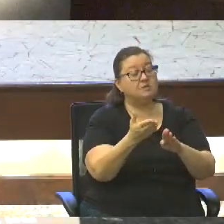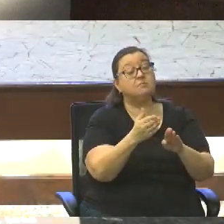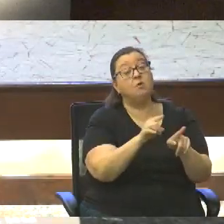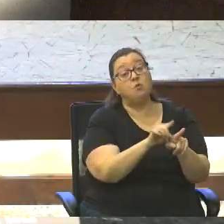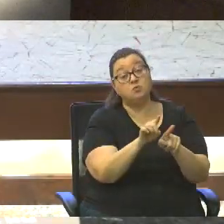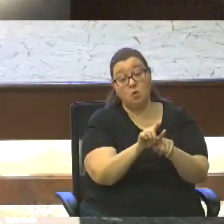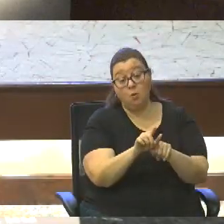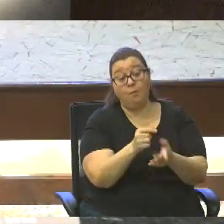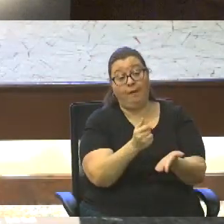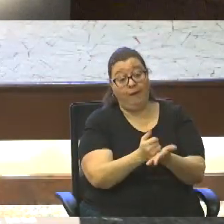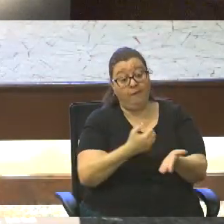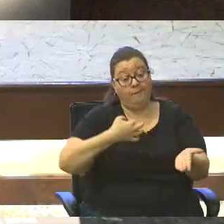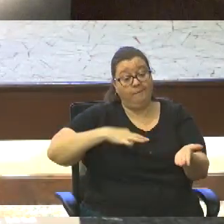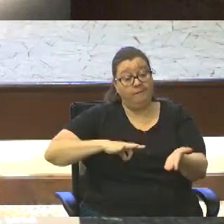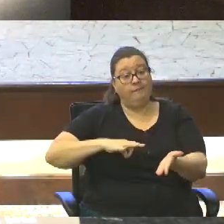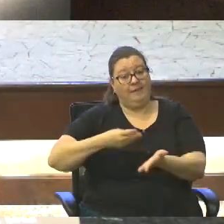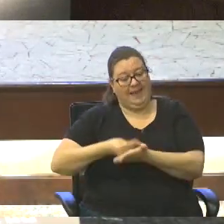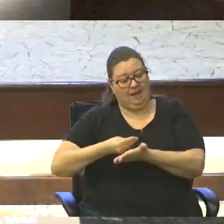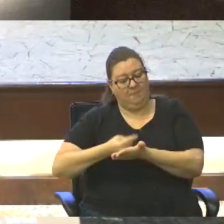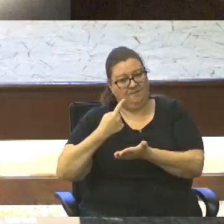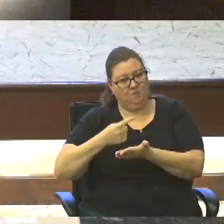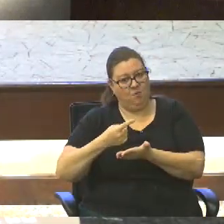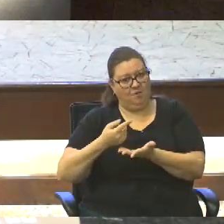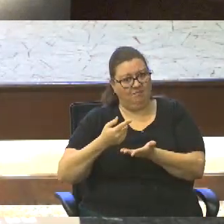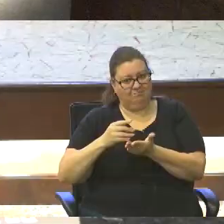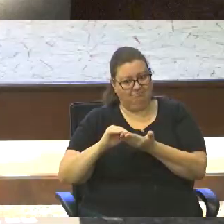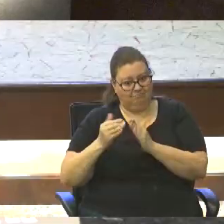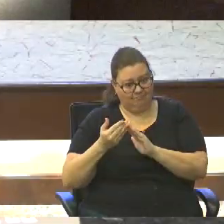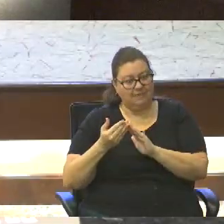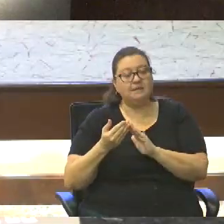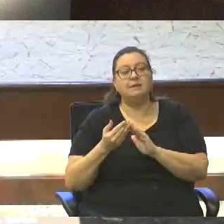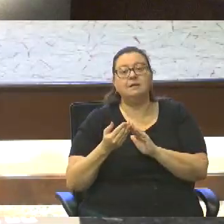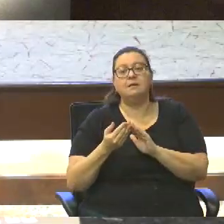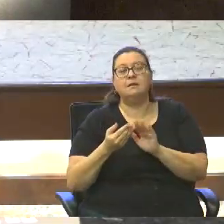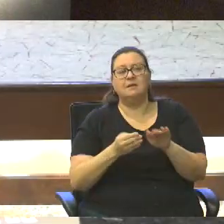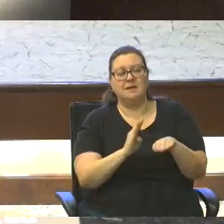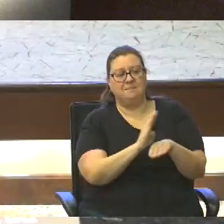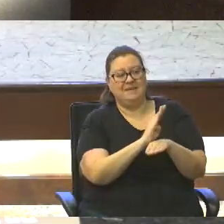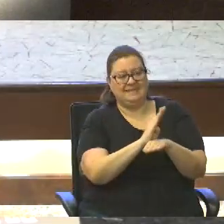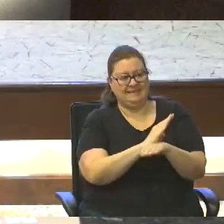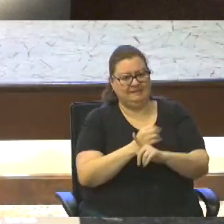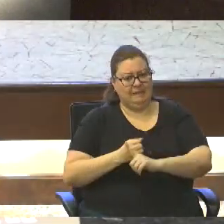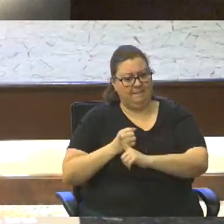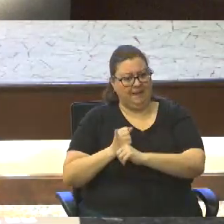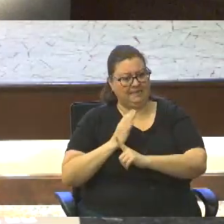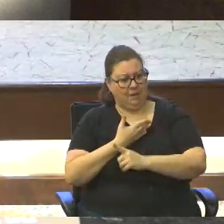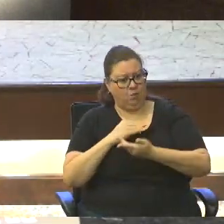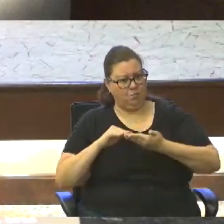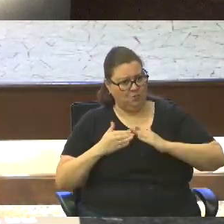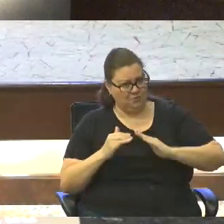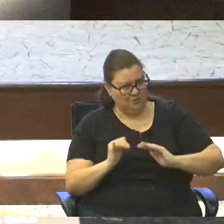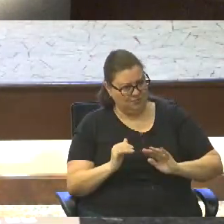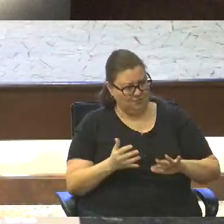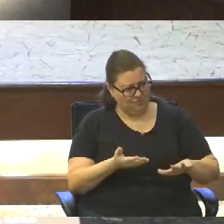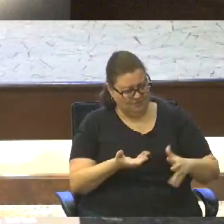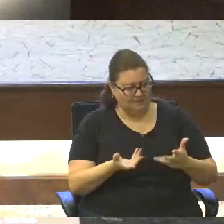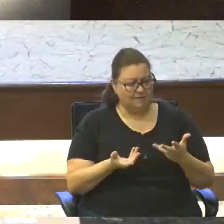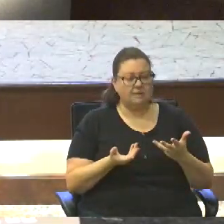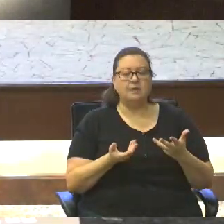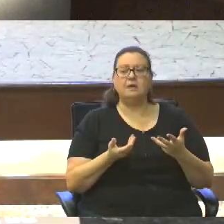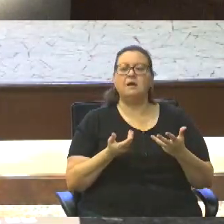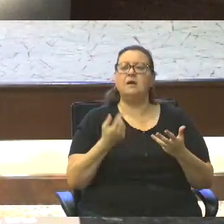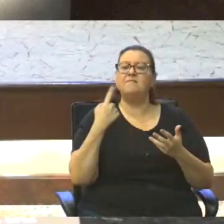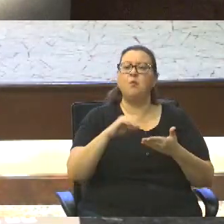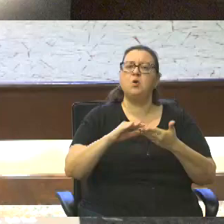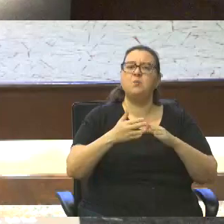economic driver and one that generates a lot of business in our community. But just kind of a note for the community